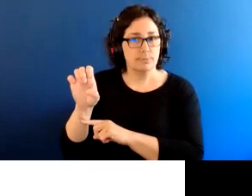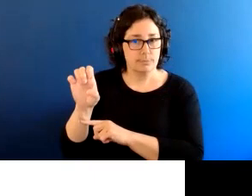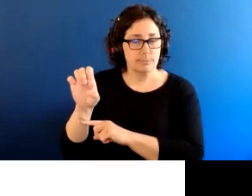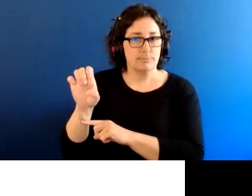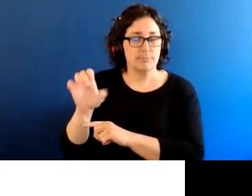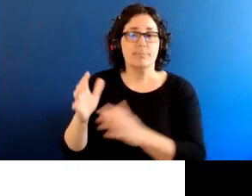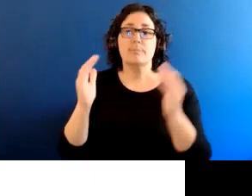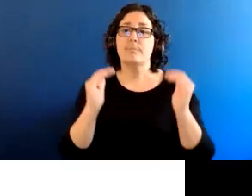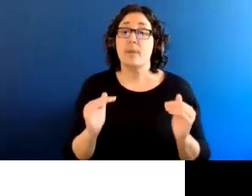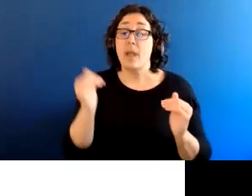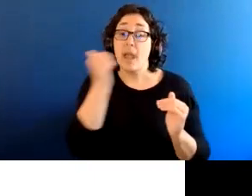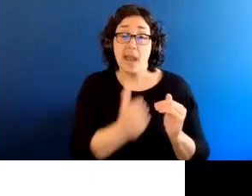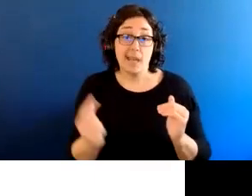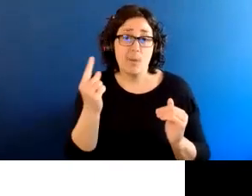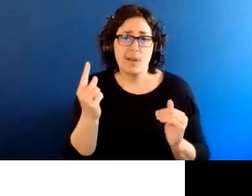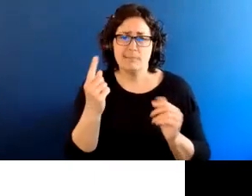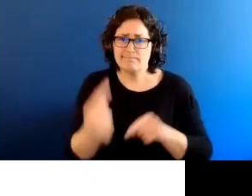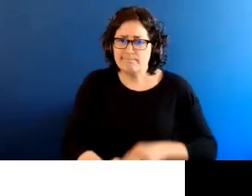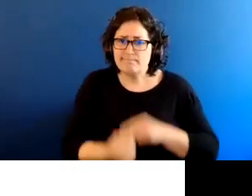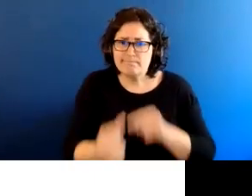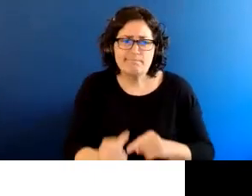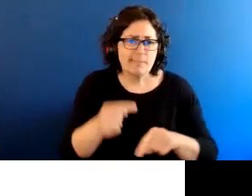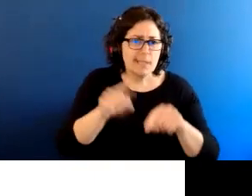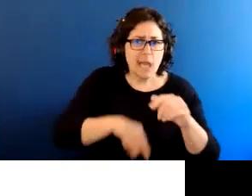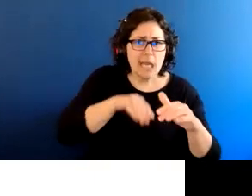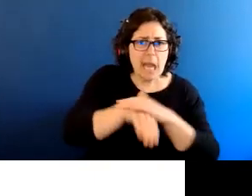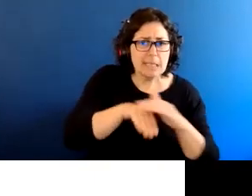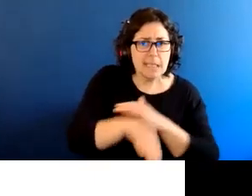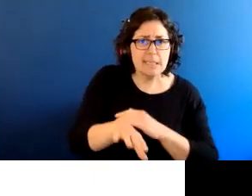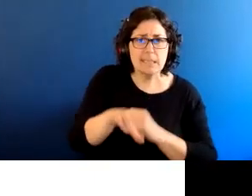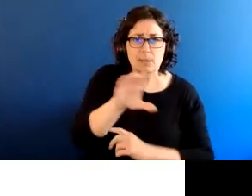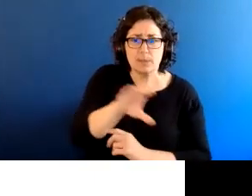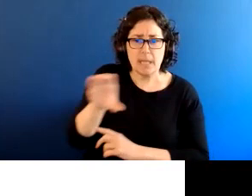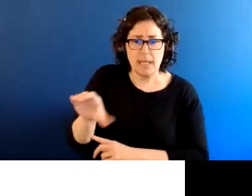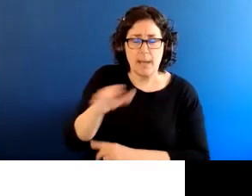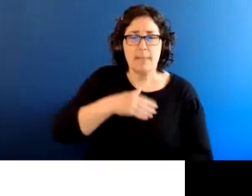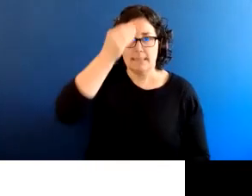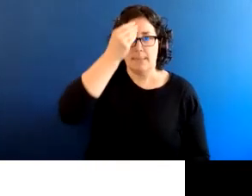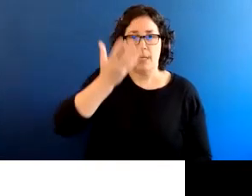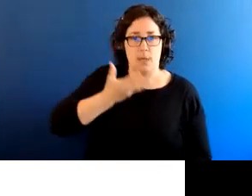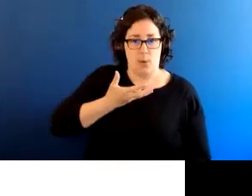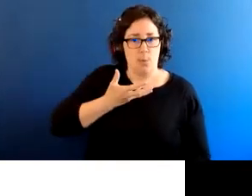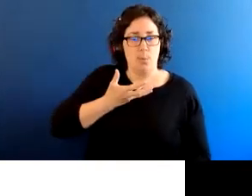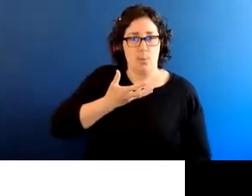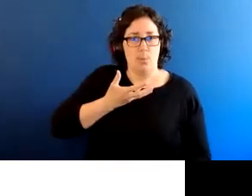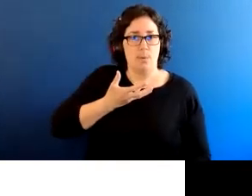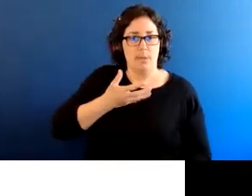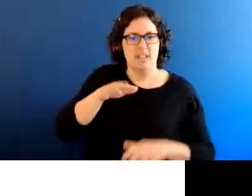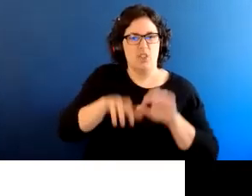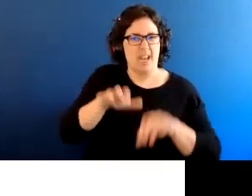All right, and if anyone is having a hard time accessing the closed captioning, please let us know in the chat and we'll give you some more